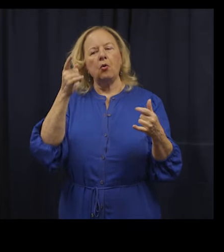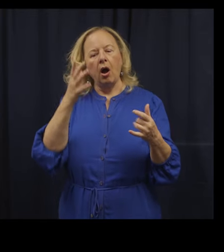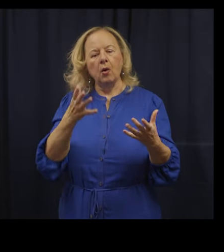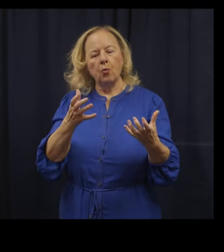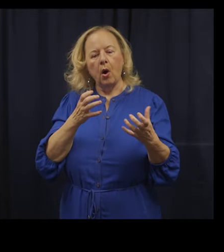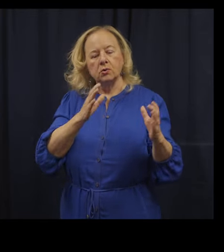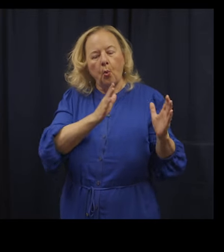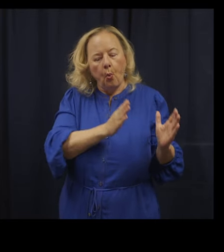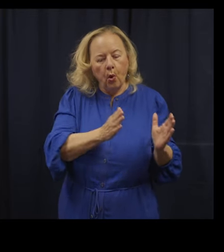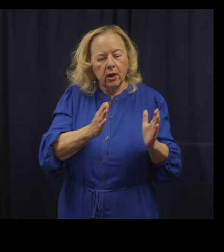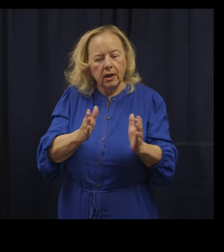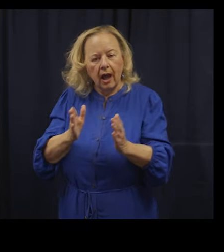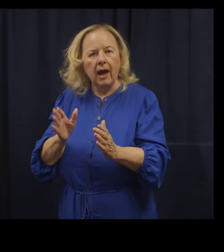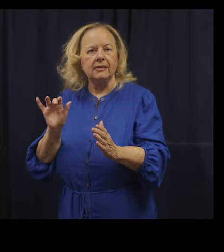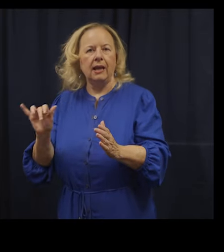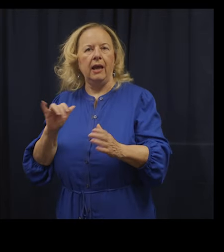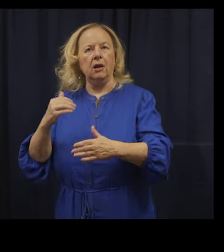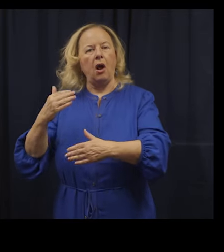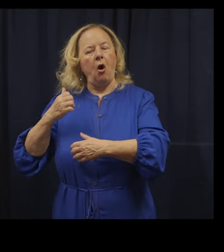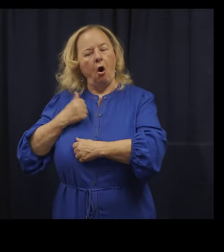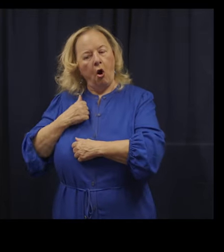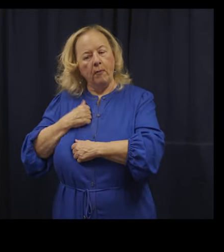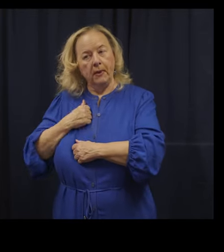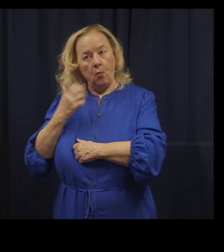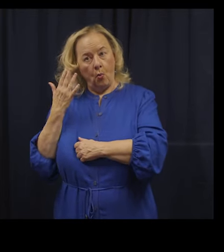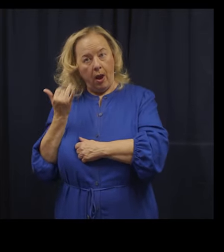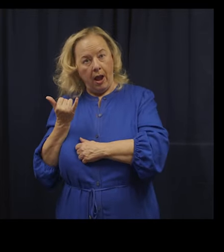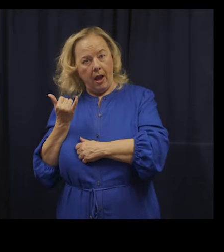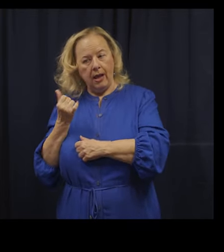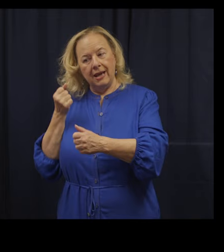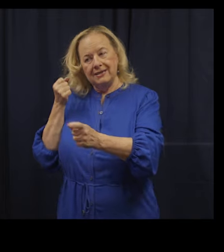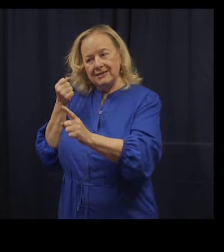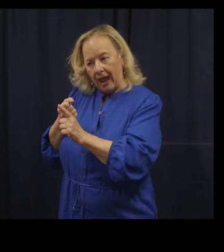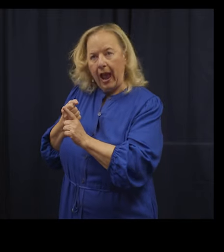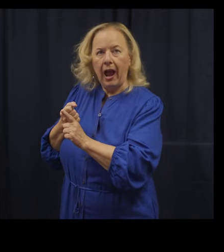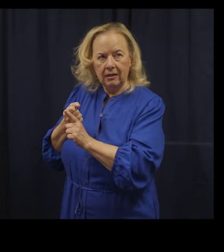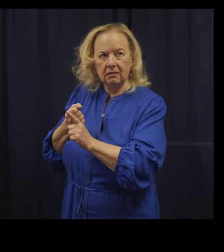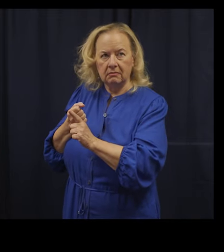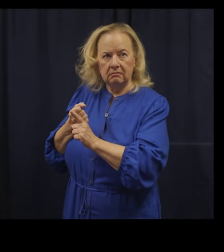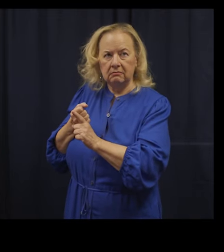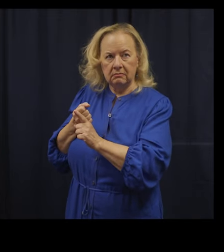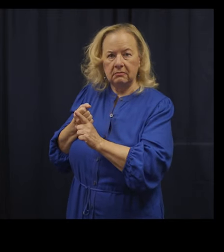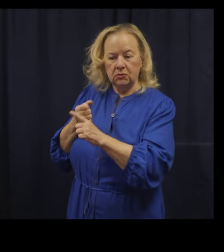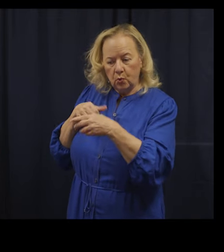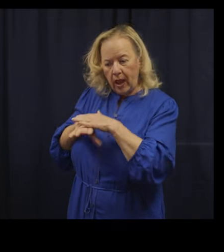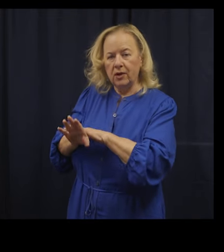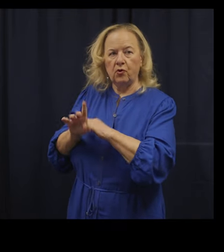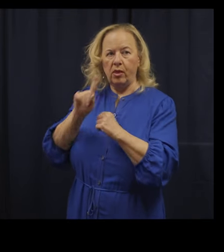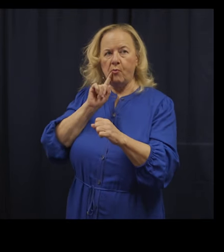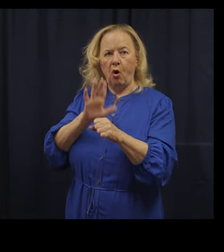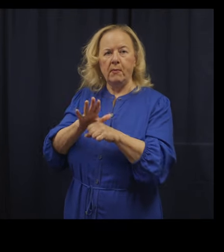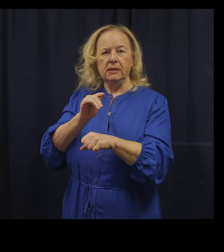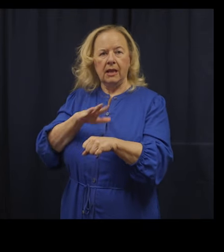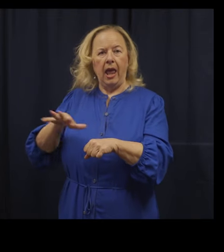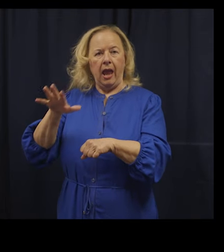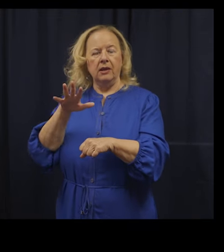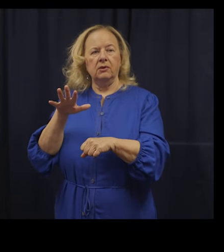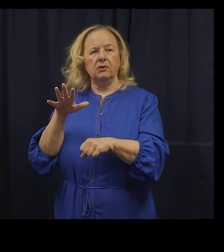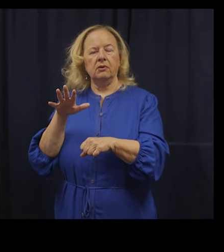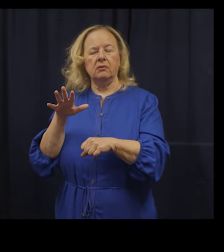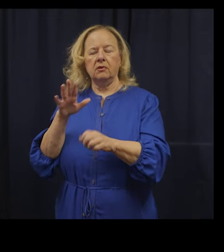organized like an army because they're about to attack, okay, to enter the promised land. So they're